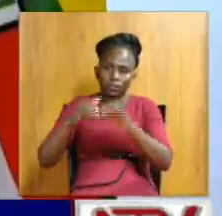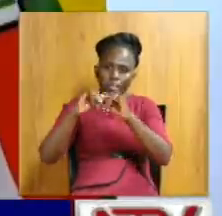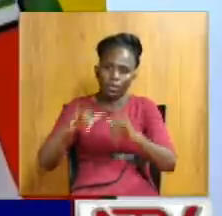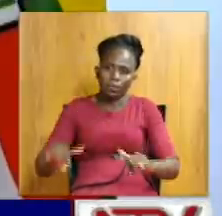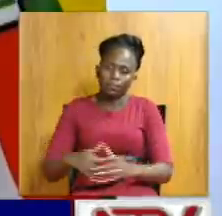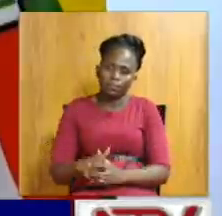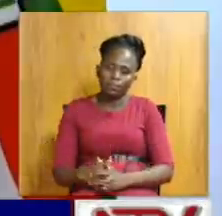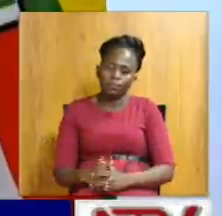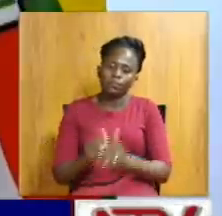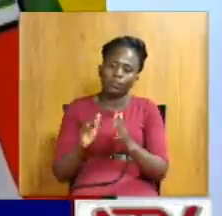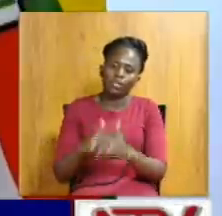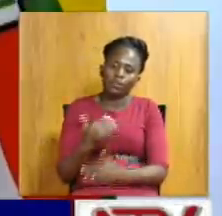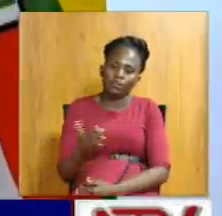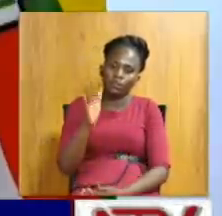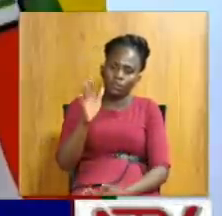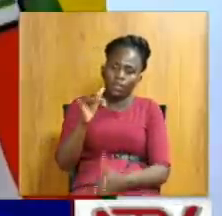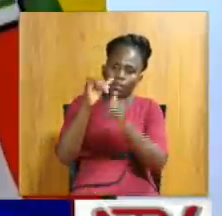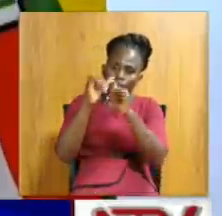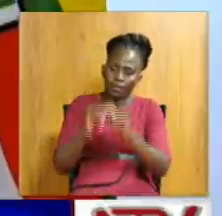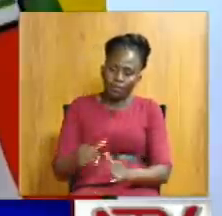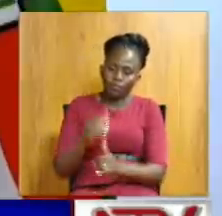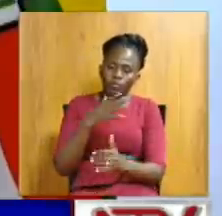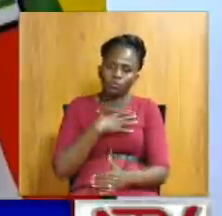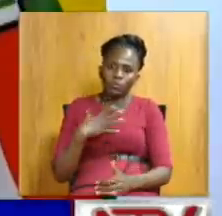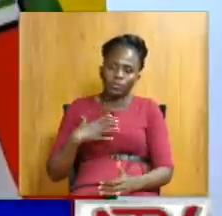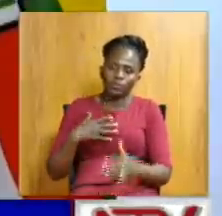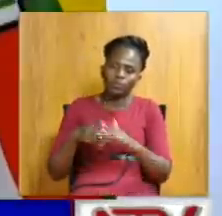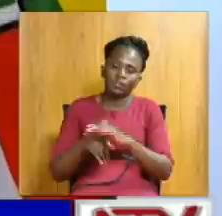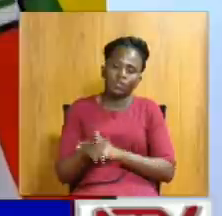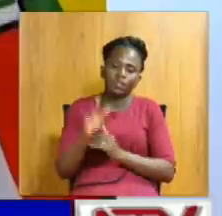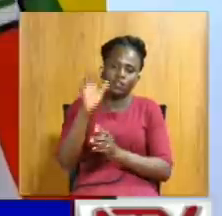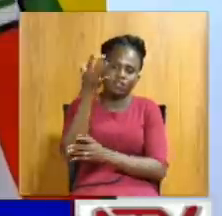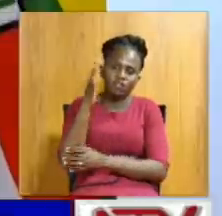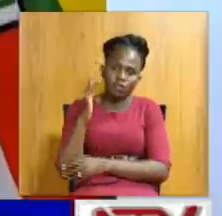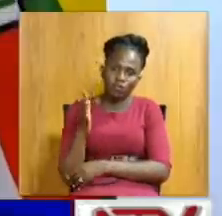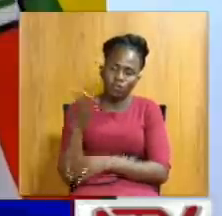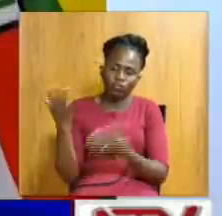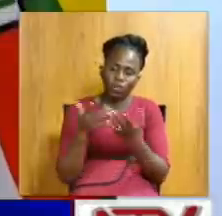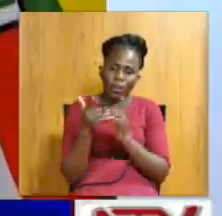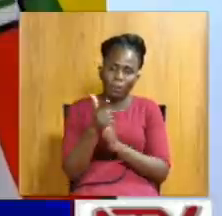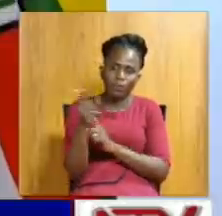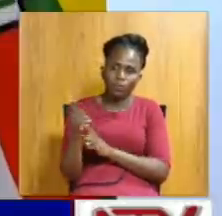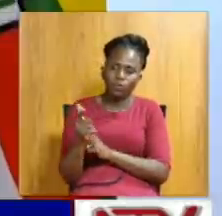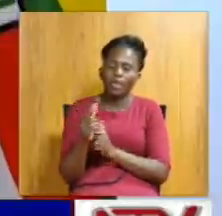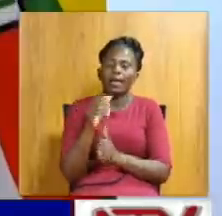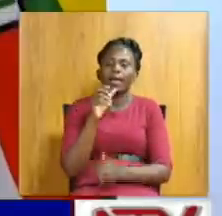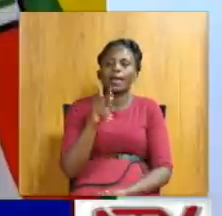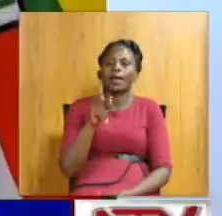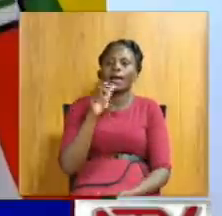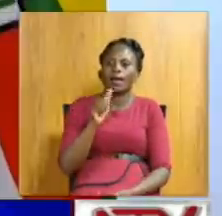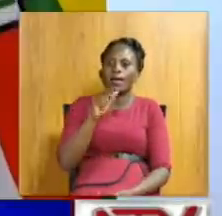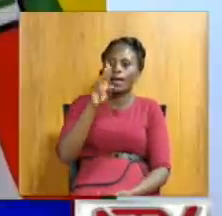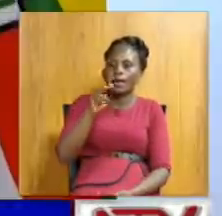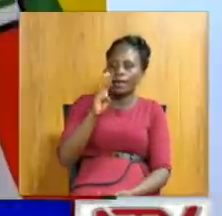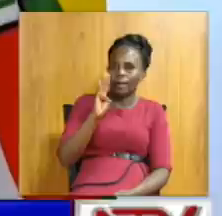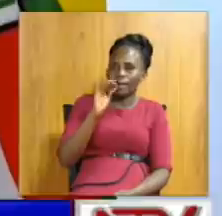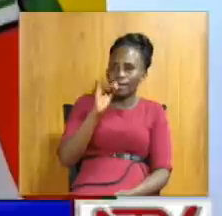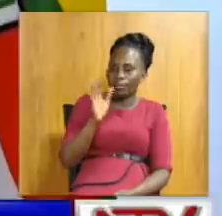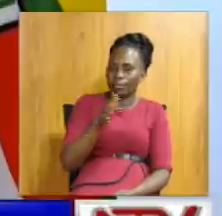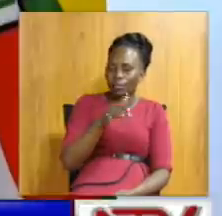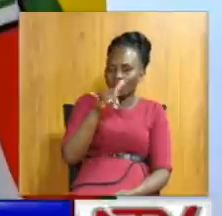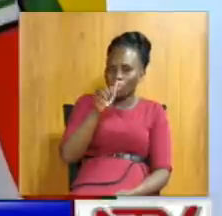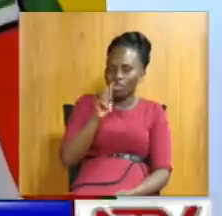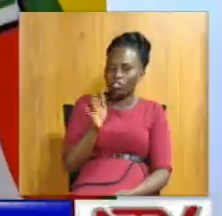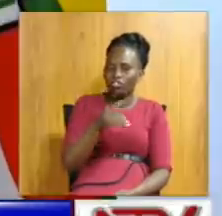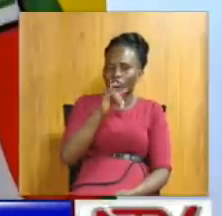Out of the Semliki Camp, the UPDF advanced in the forest to the terrorist camp, Kambia Jua. I don't know whether it is Kambia